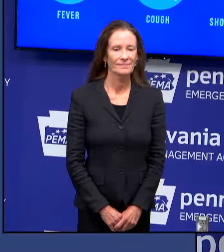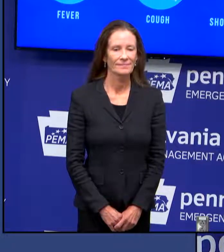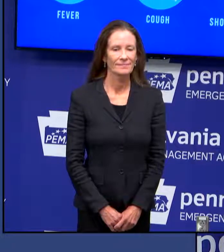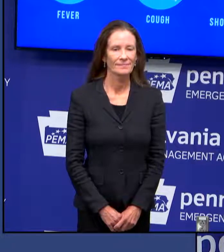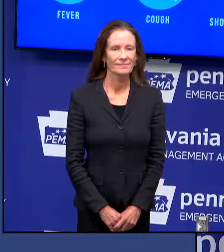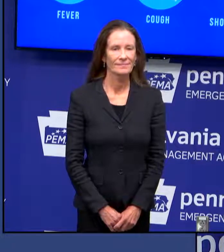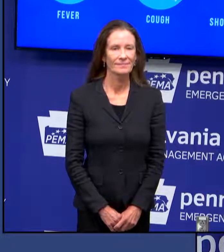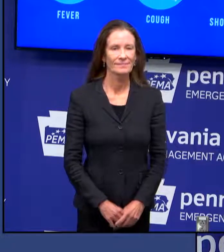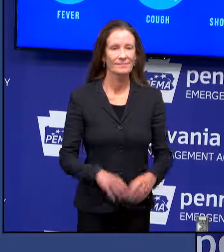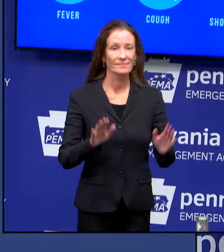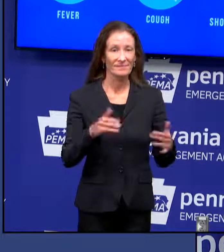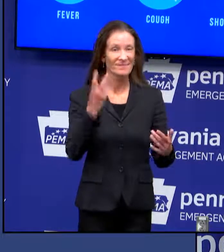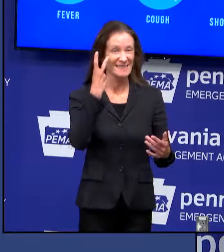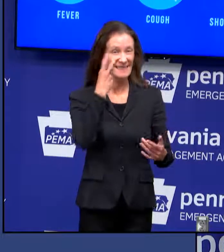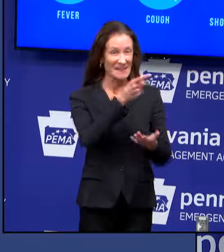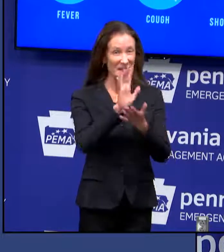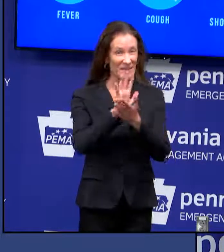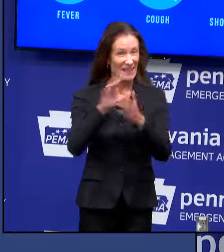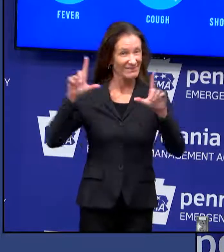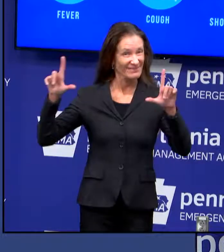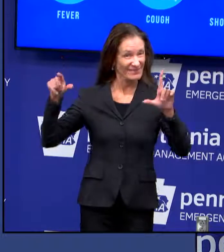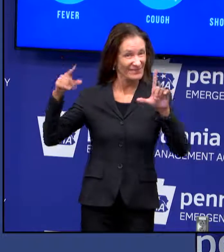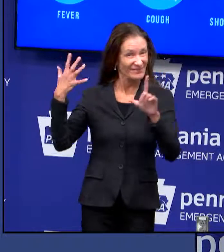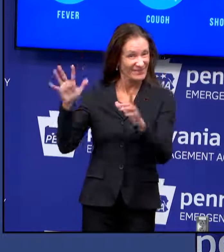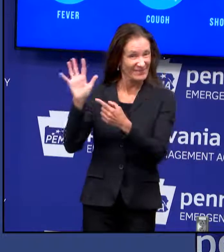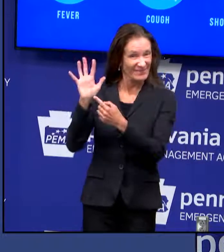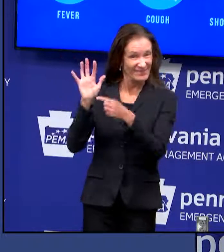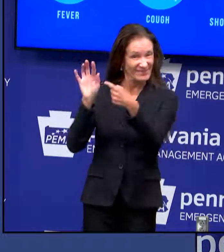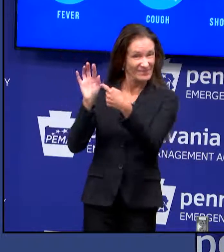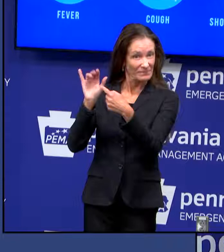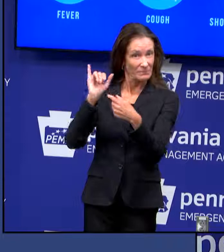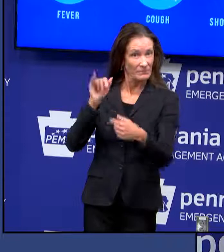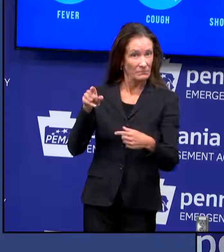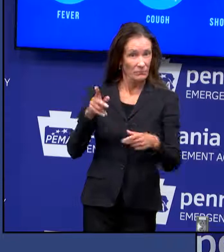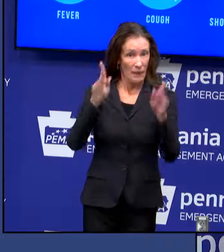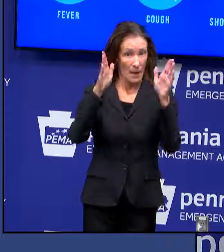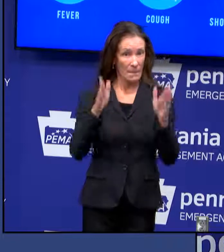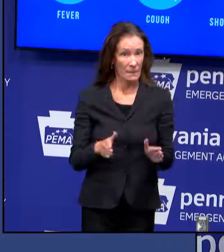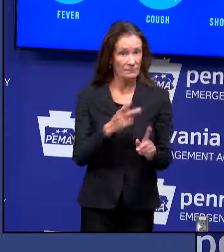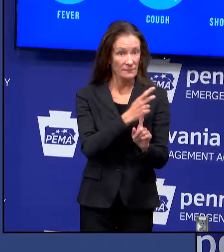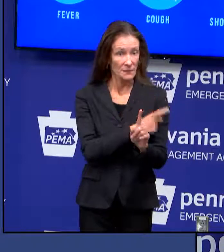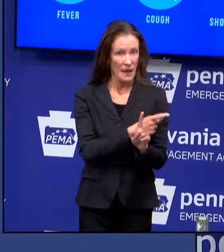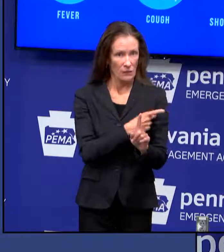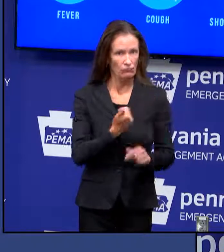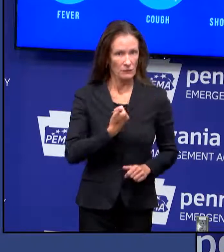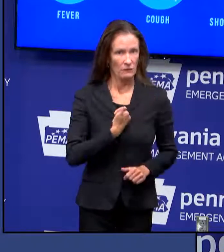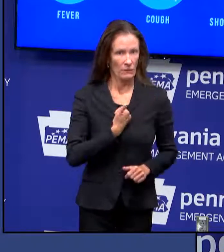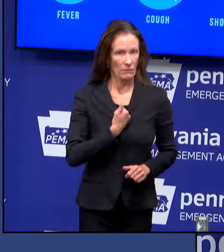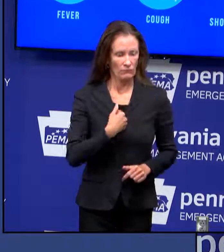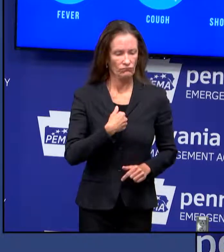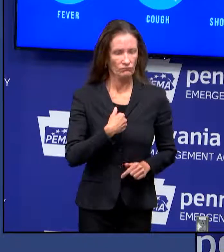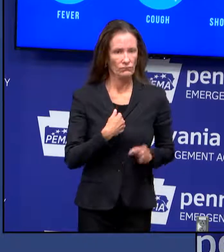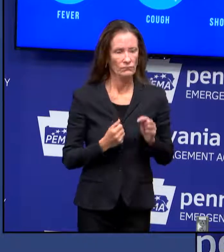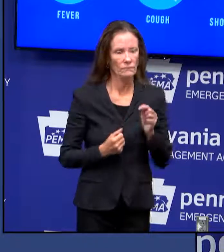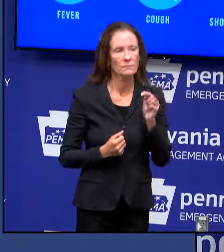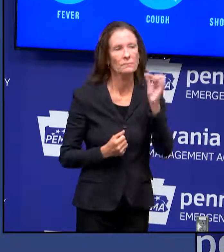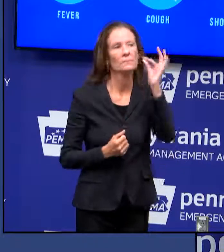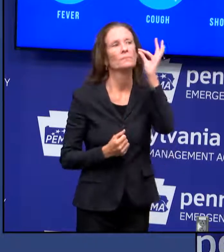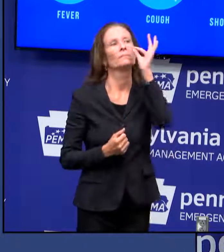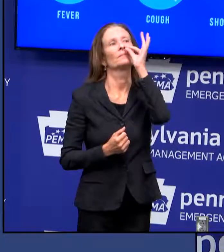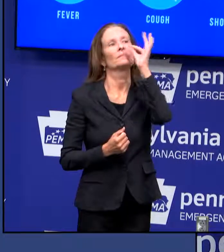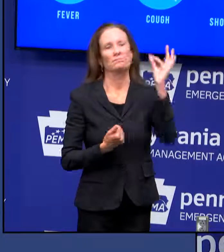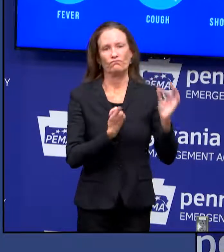So as you can see in the video, it's a patient-administered swab, self-swabbing assessment. And as of July